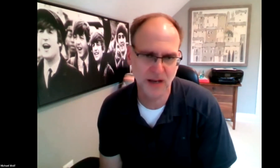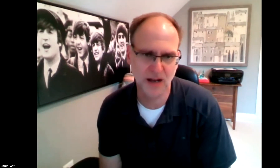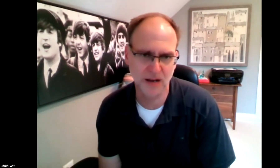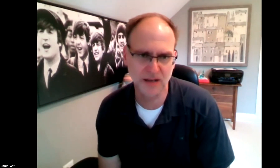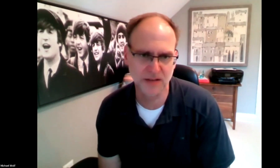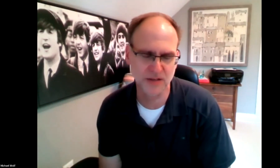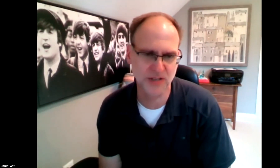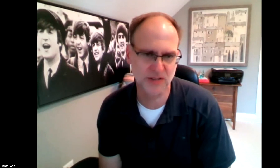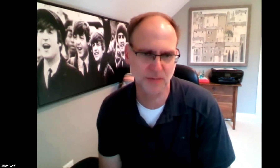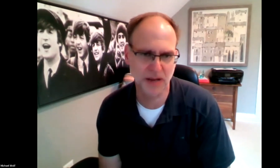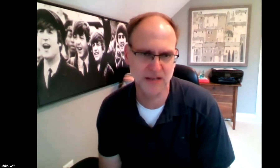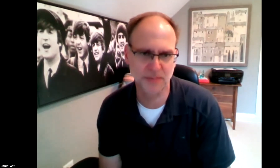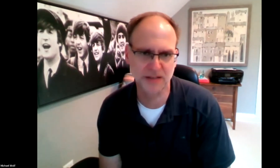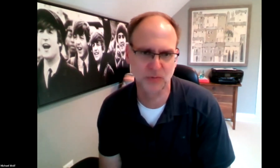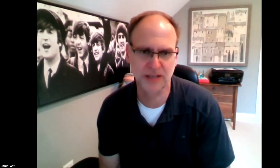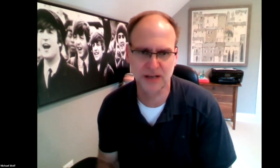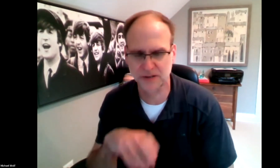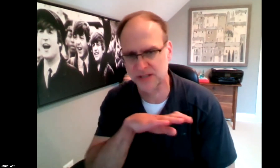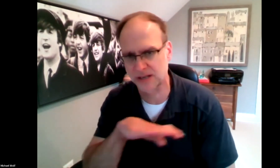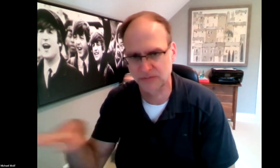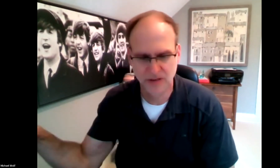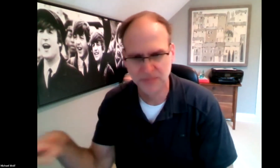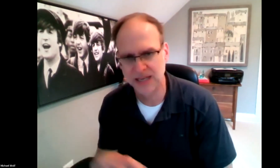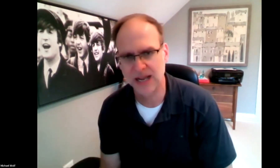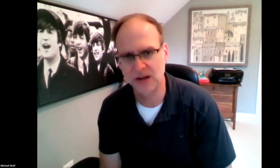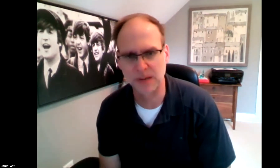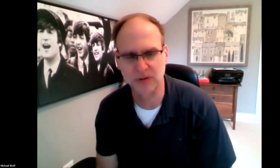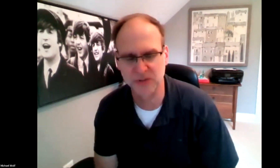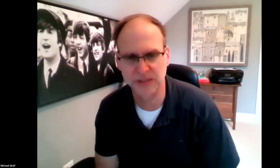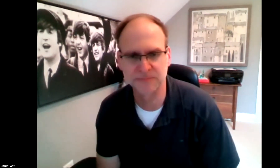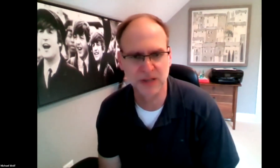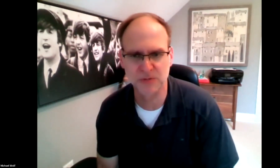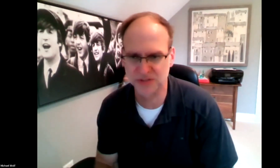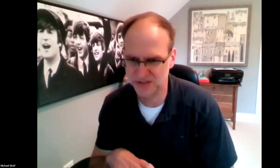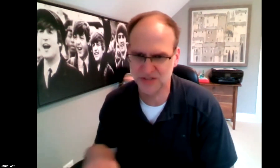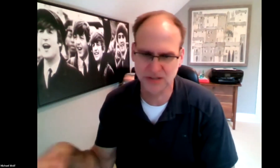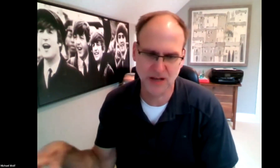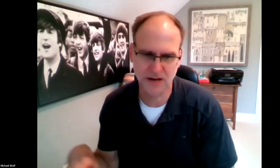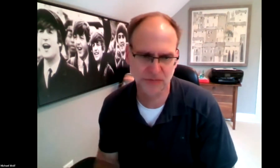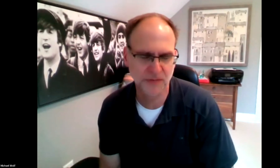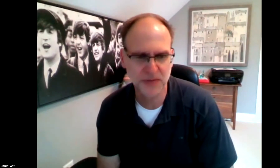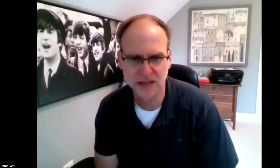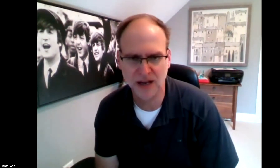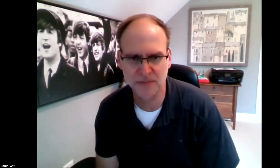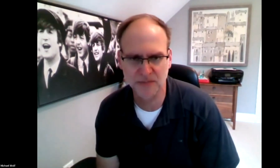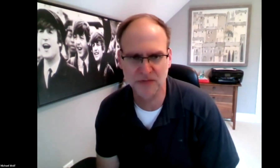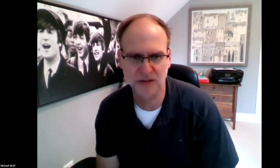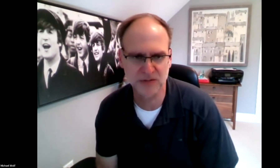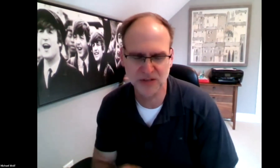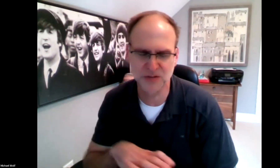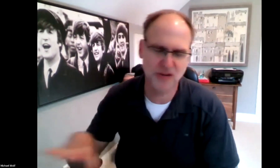post initiation of the pandemic to really get an understanding of how people are doing and who's still kind